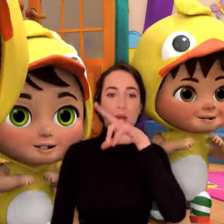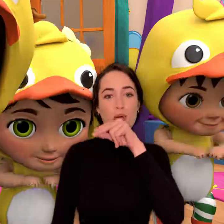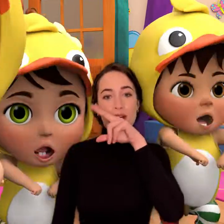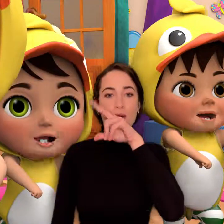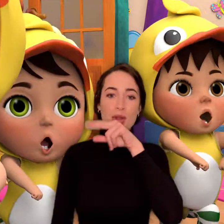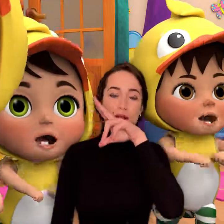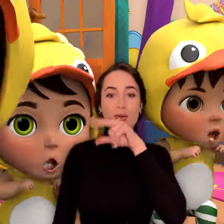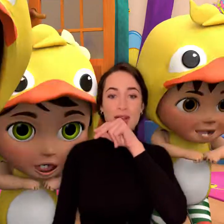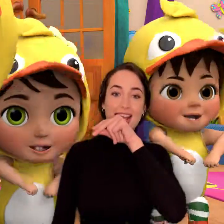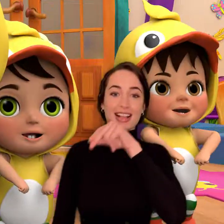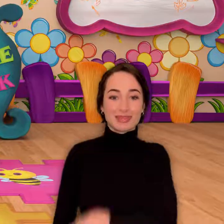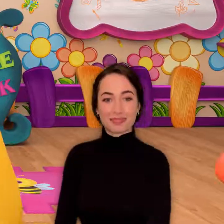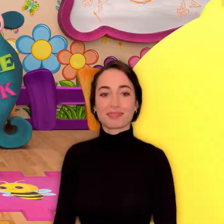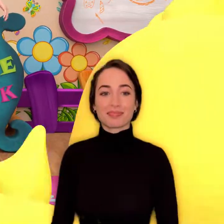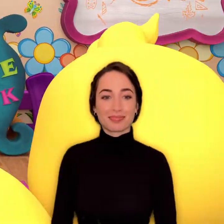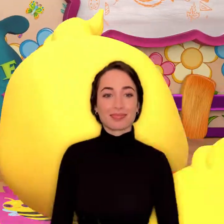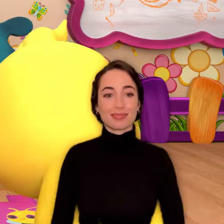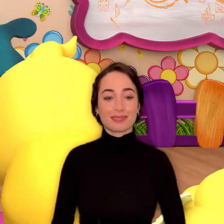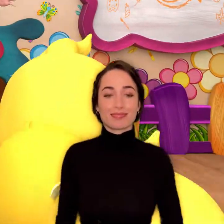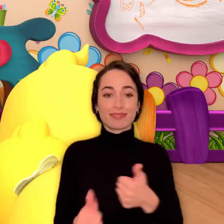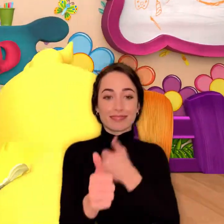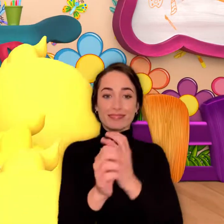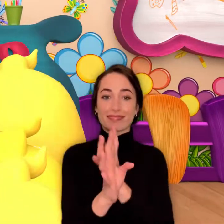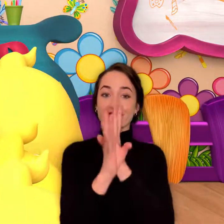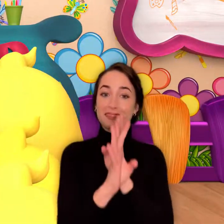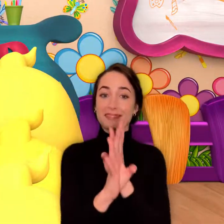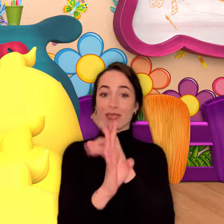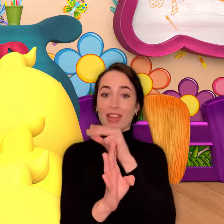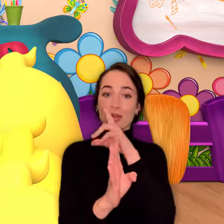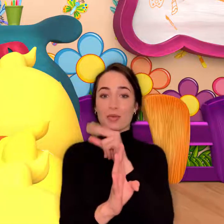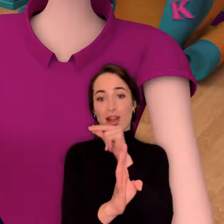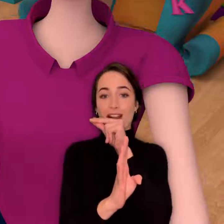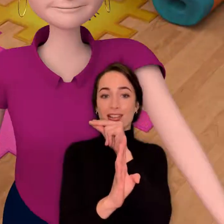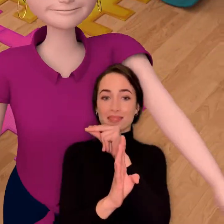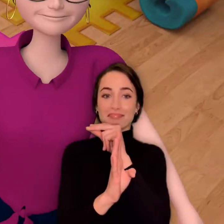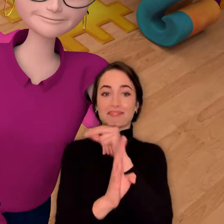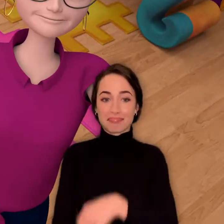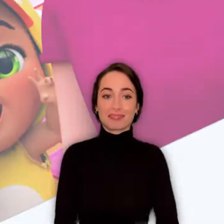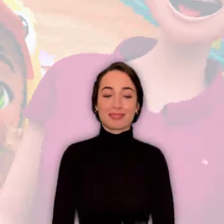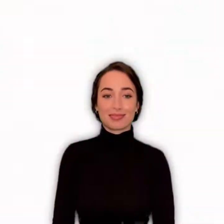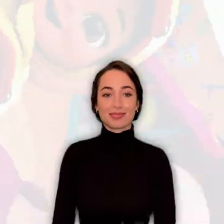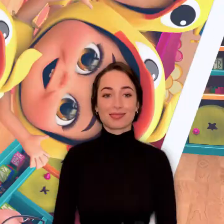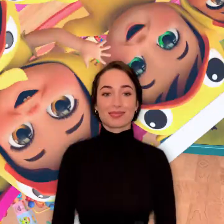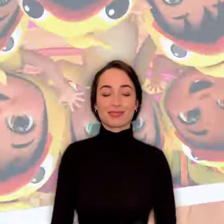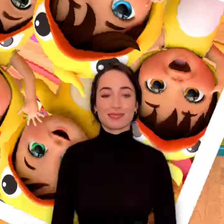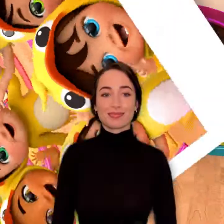quack, quack. Quack, quack, quack. He led the others with a quack, quack, quack.